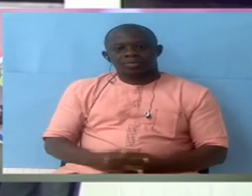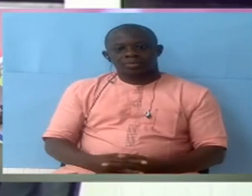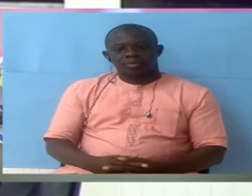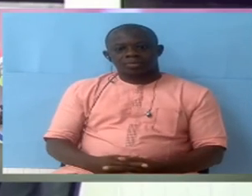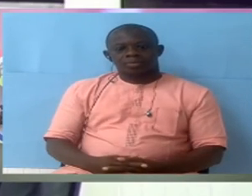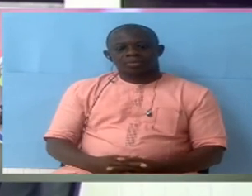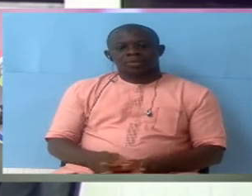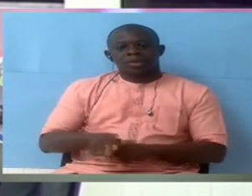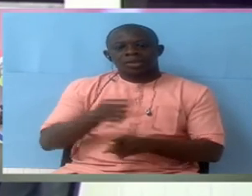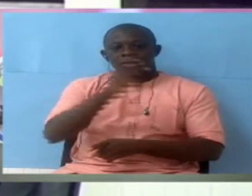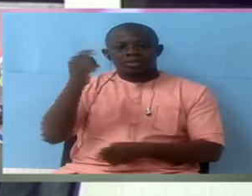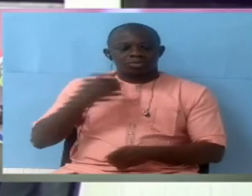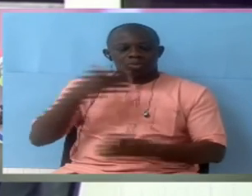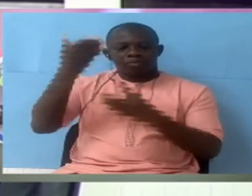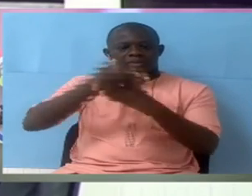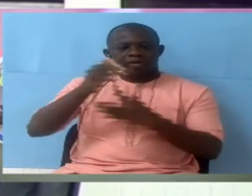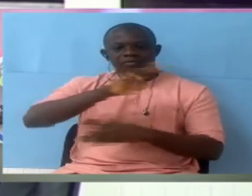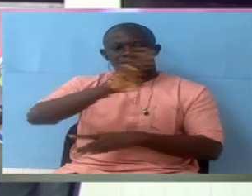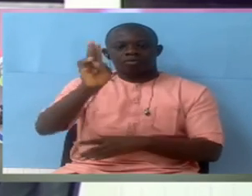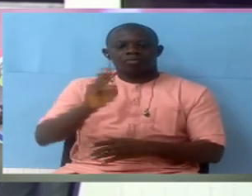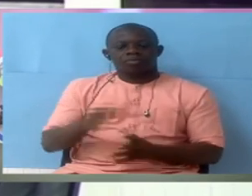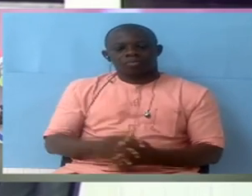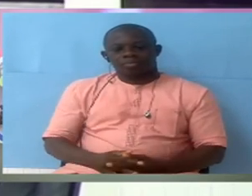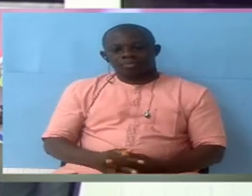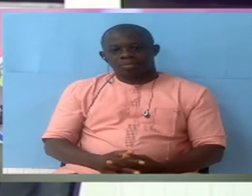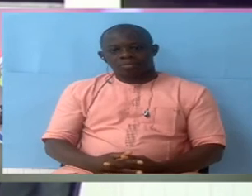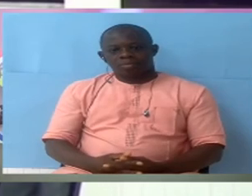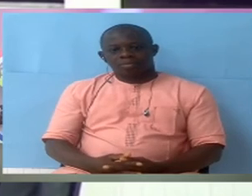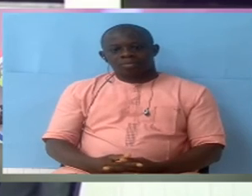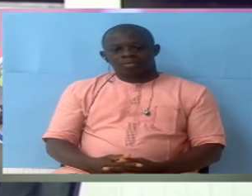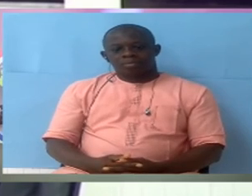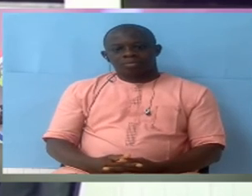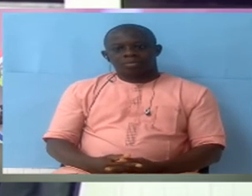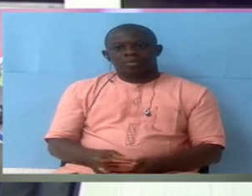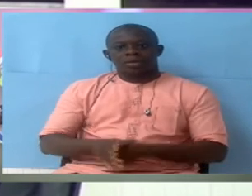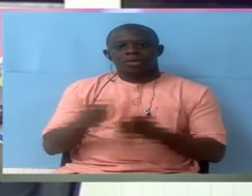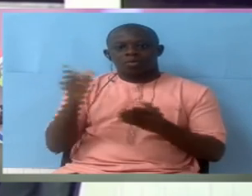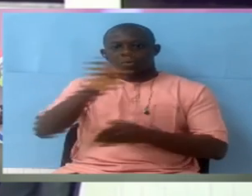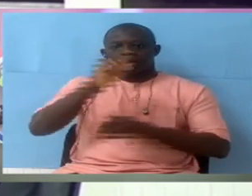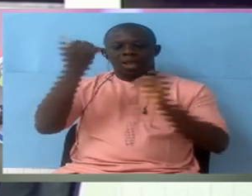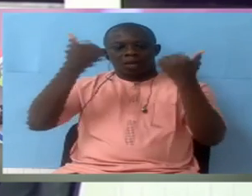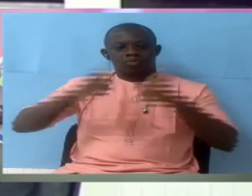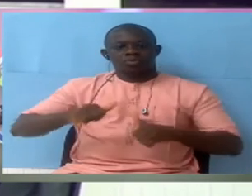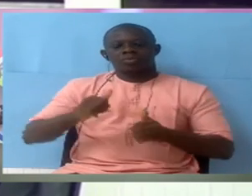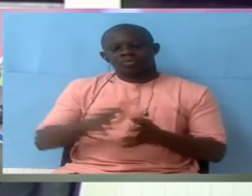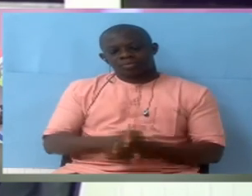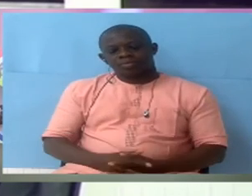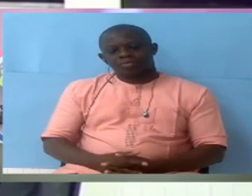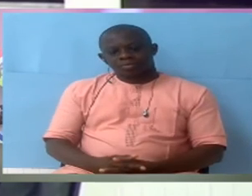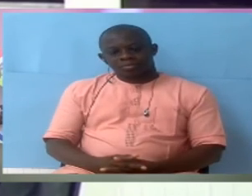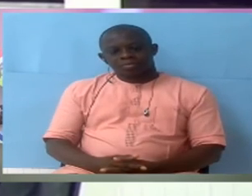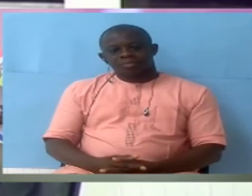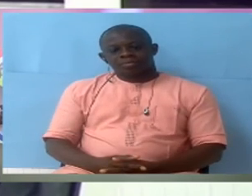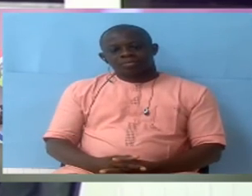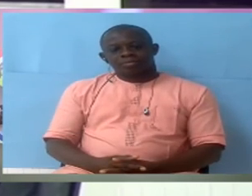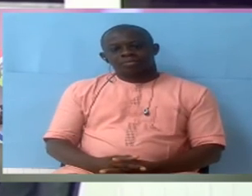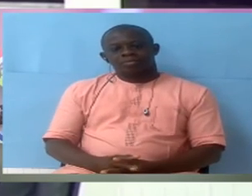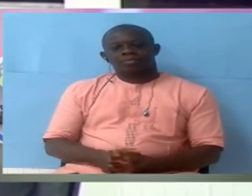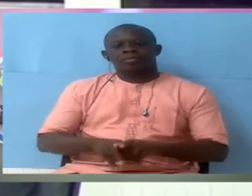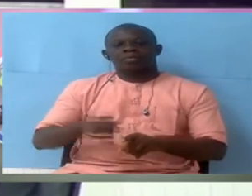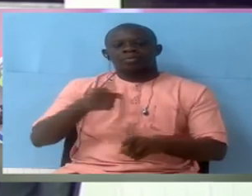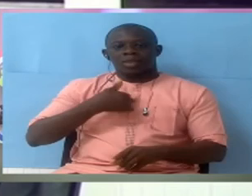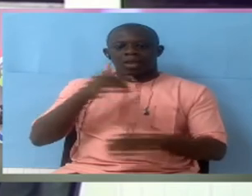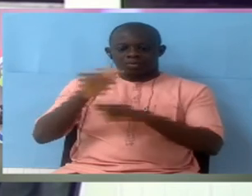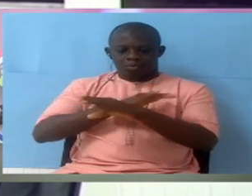They did not believe me. Dede gomuñ ma. What happened? Lan mo xew? I was then ushered